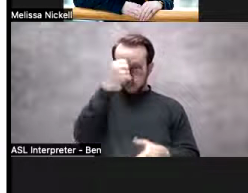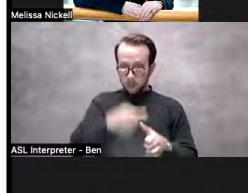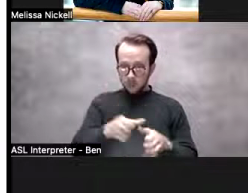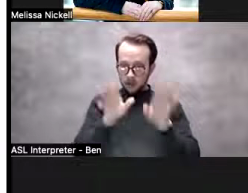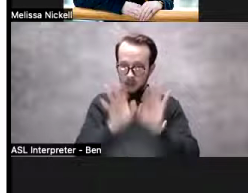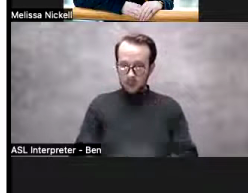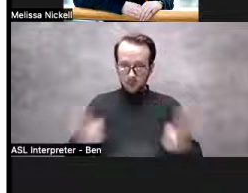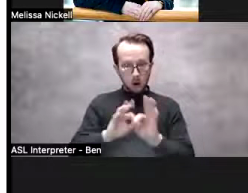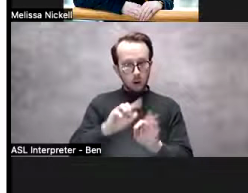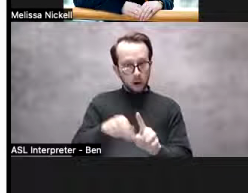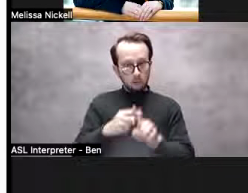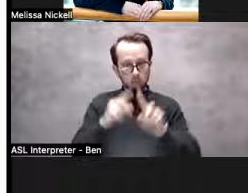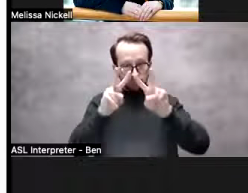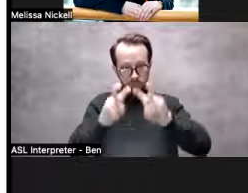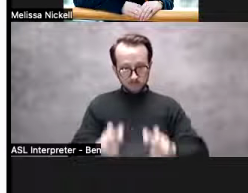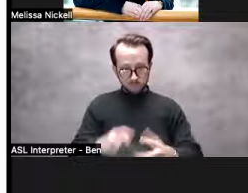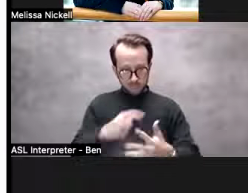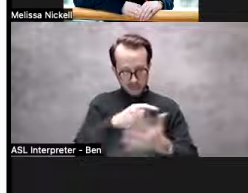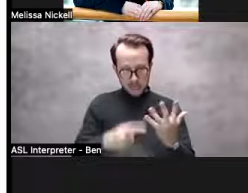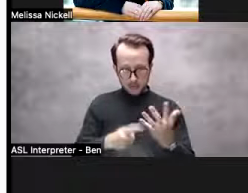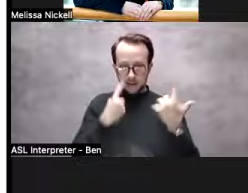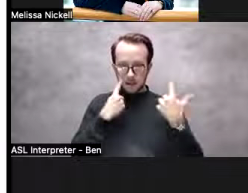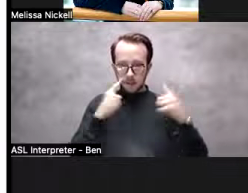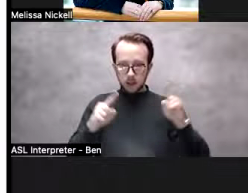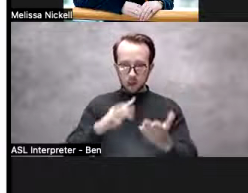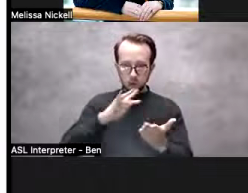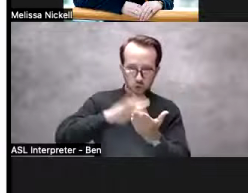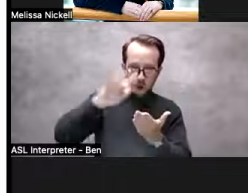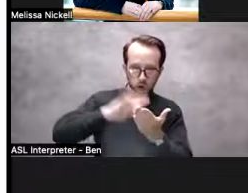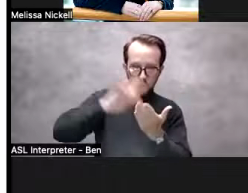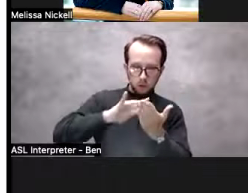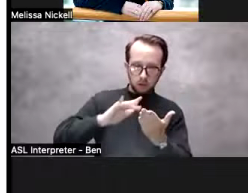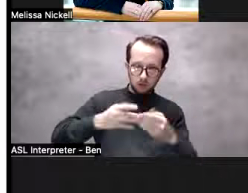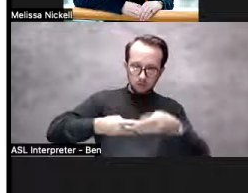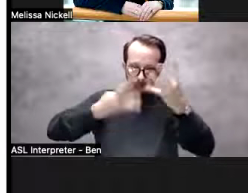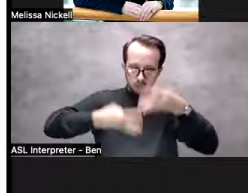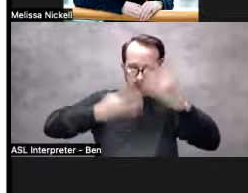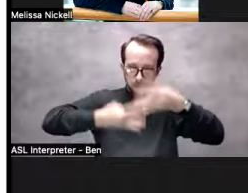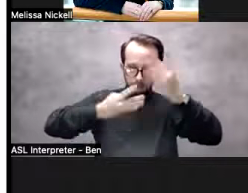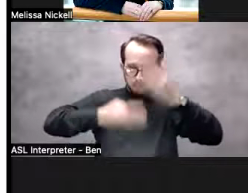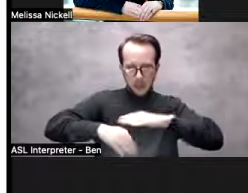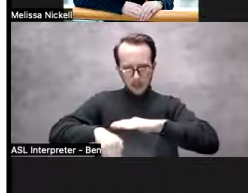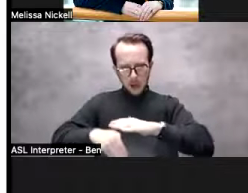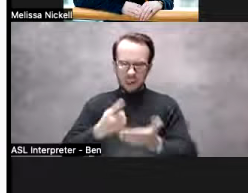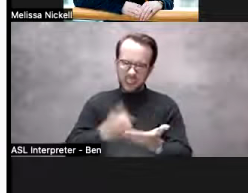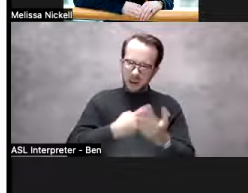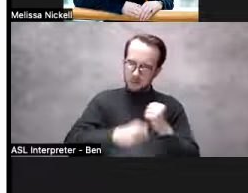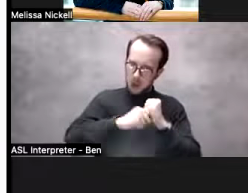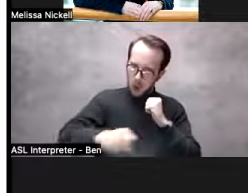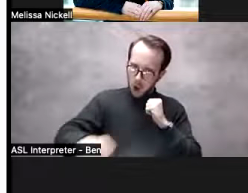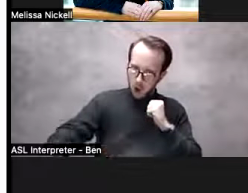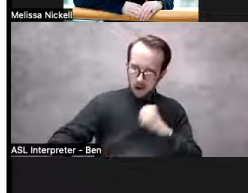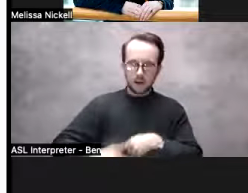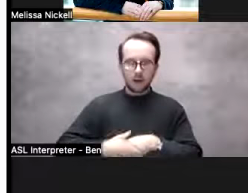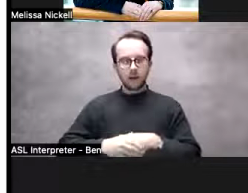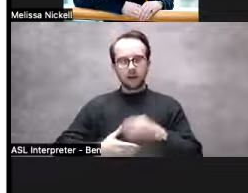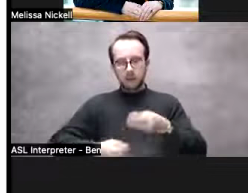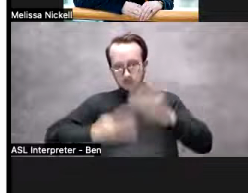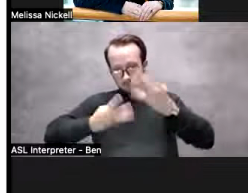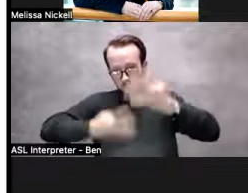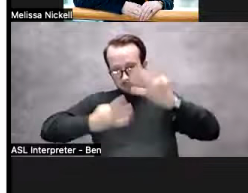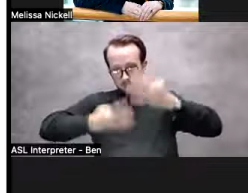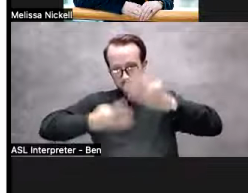different announcements is that if you scroll to the bottom of the announcement, and these announcements can get pretty long, but if you scroll to the bottom of the announcement,